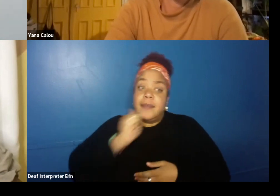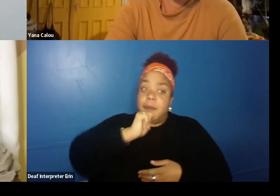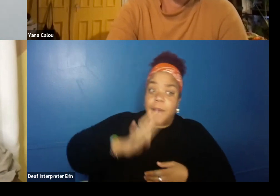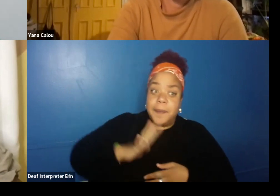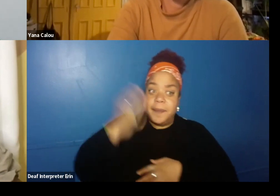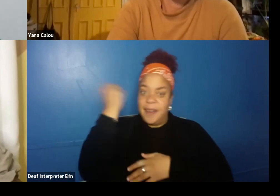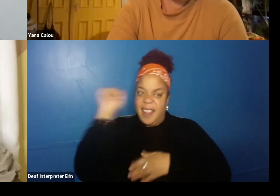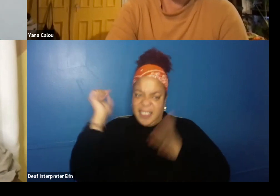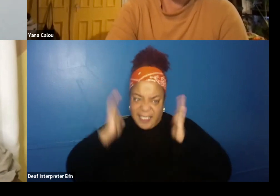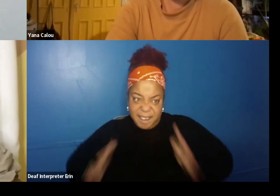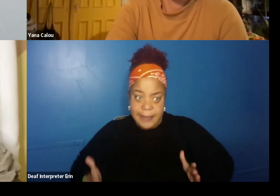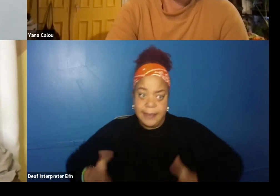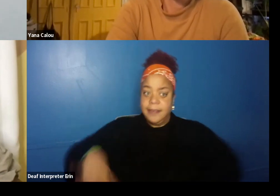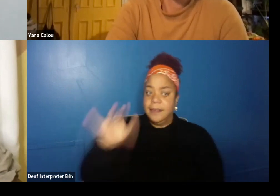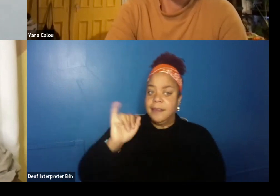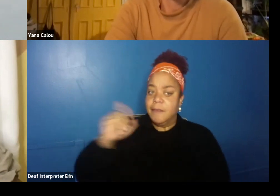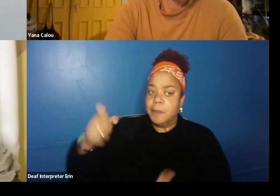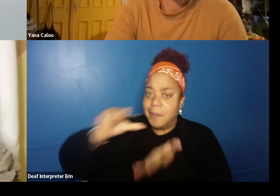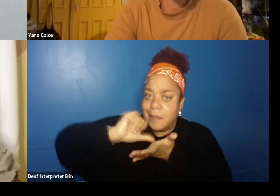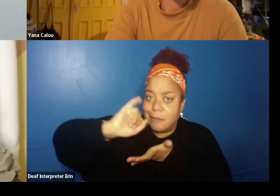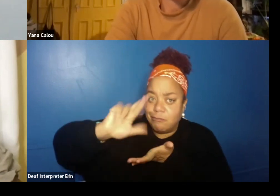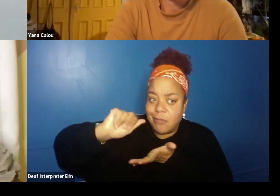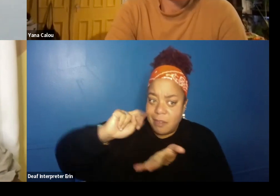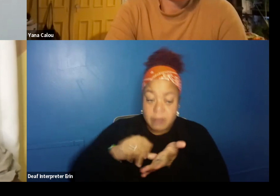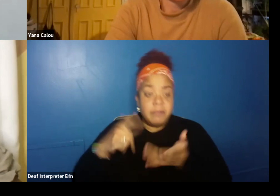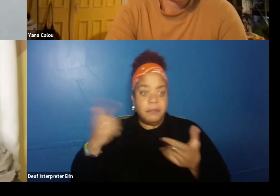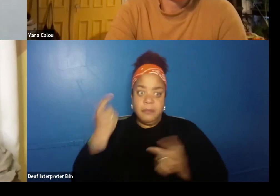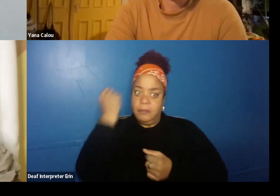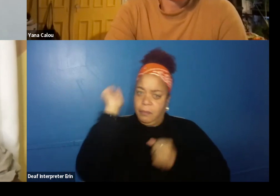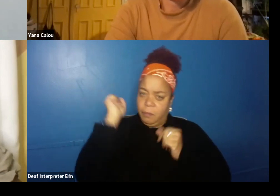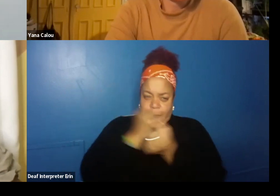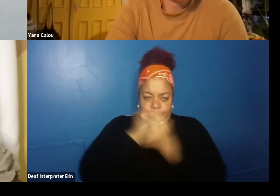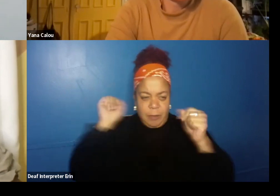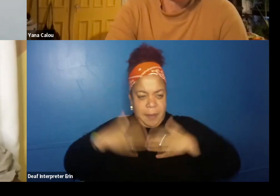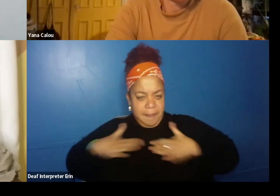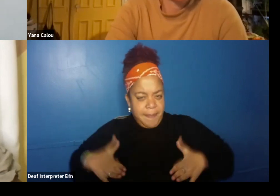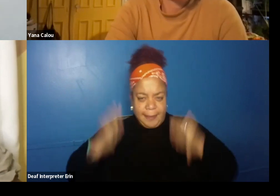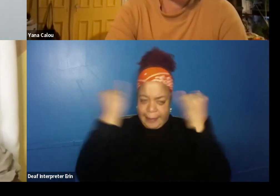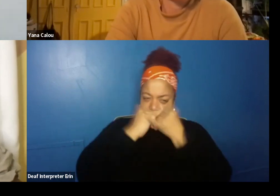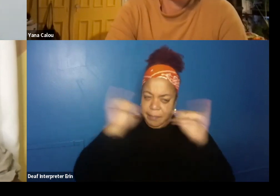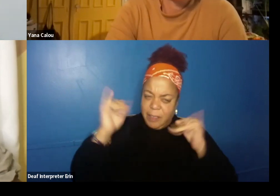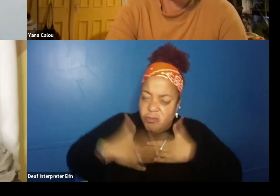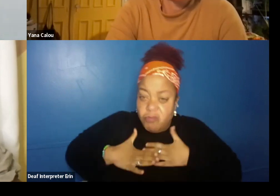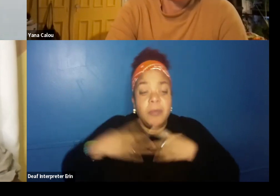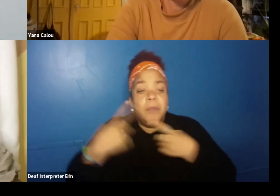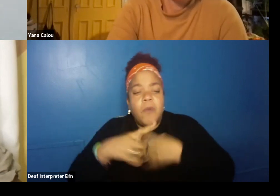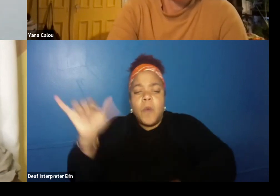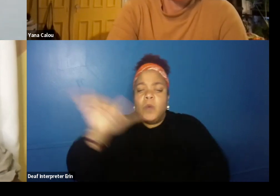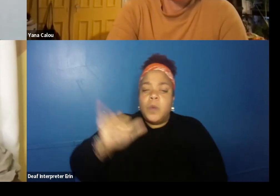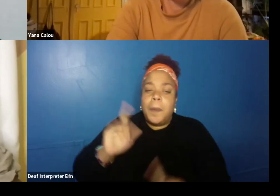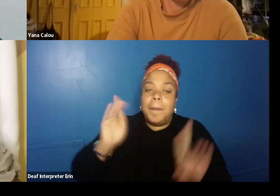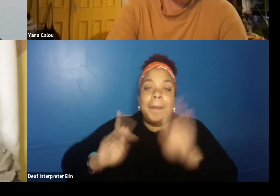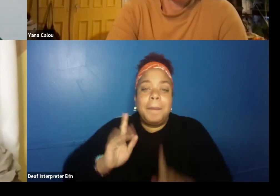autonomy, as well as those resisting ongoing occupation and ethnic cleansing in Palestine.